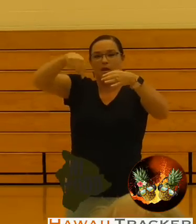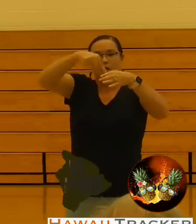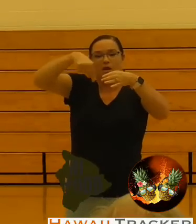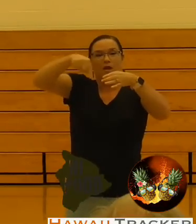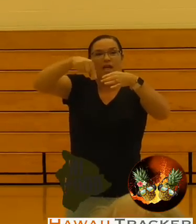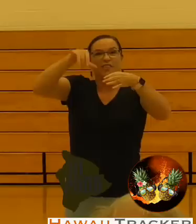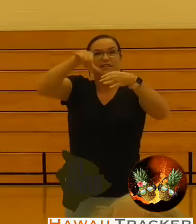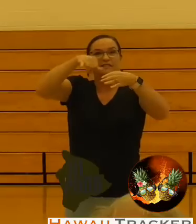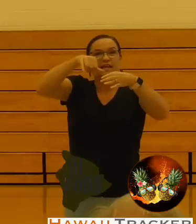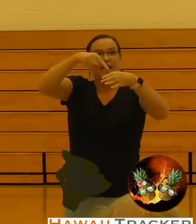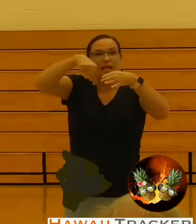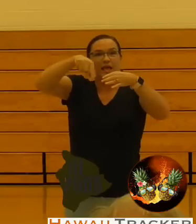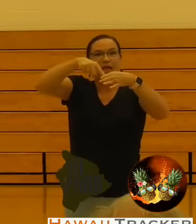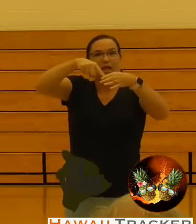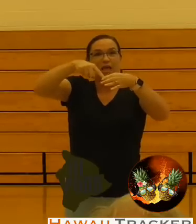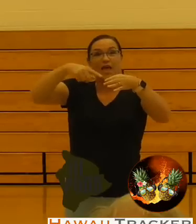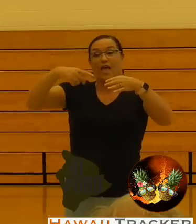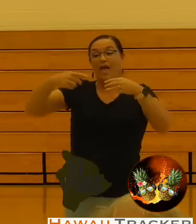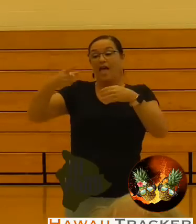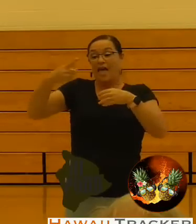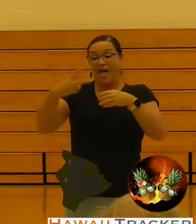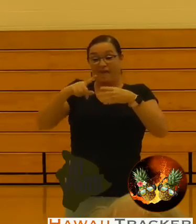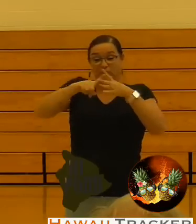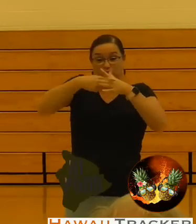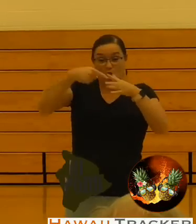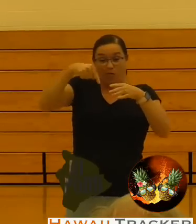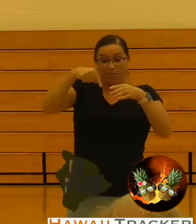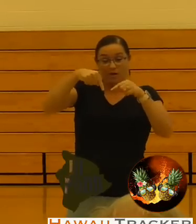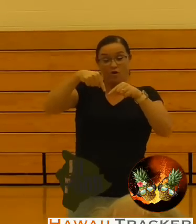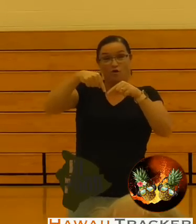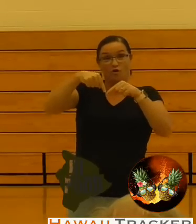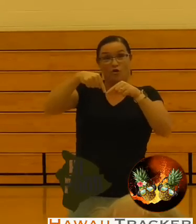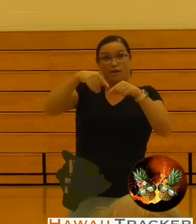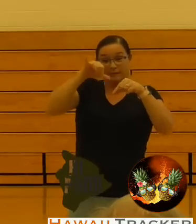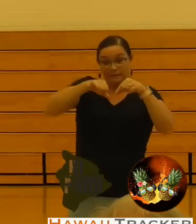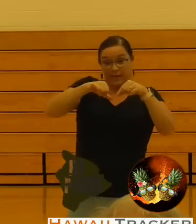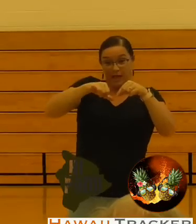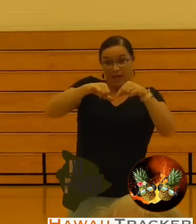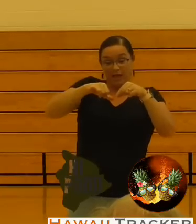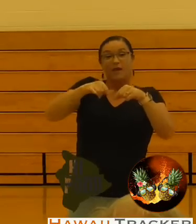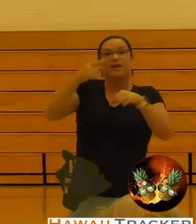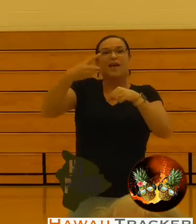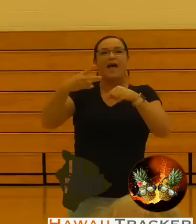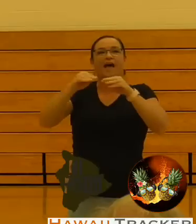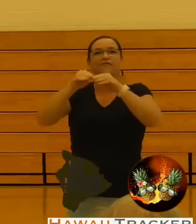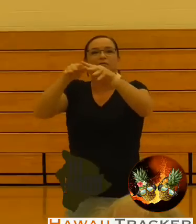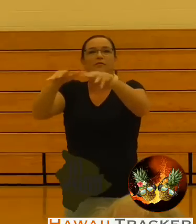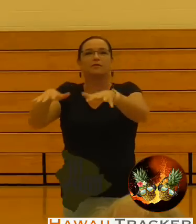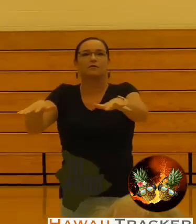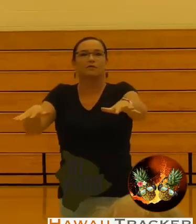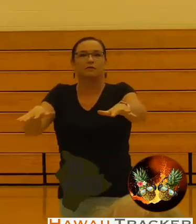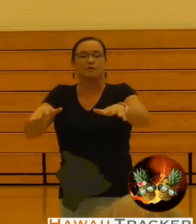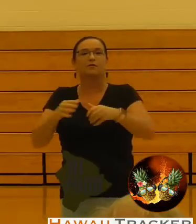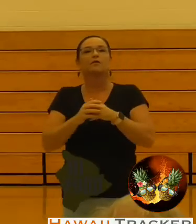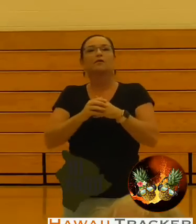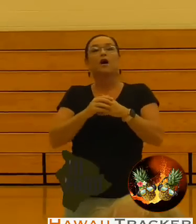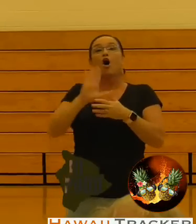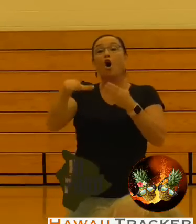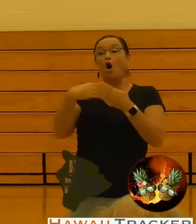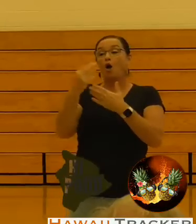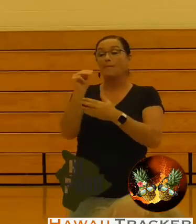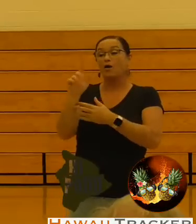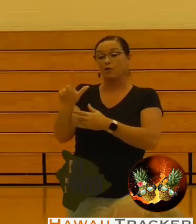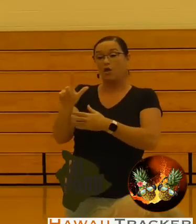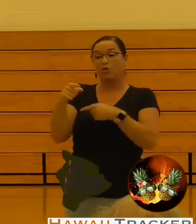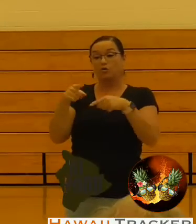of the volcano. Half of the eruptions start there and stay there. All Mauna Loa eruptions in